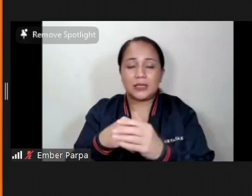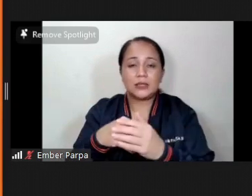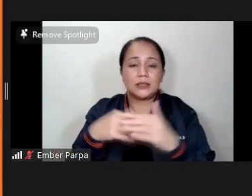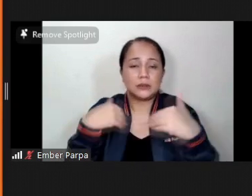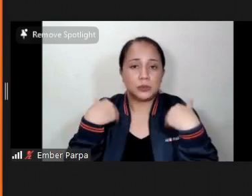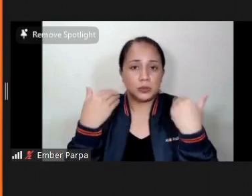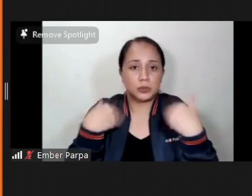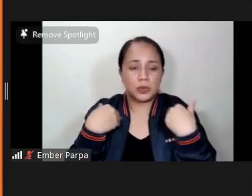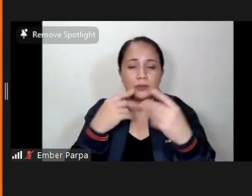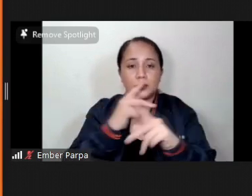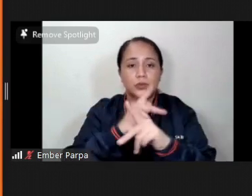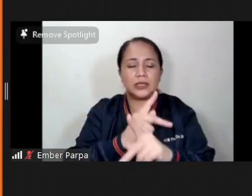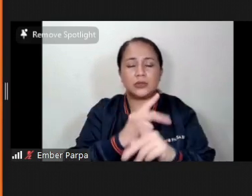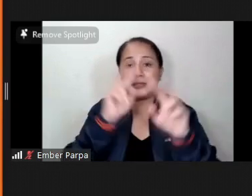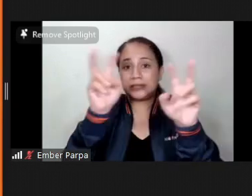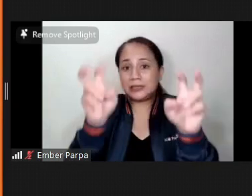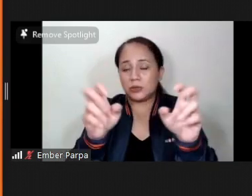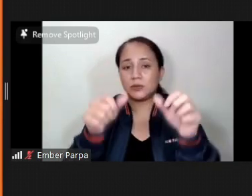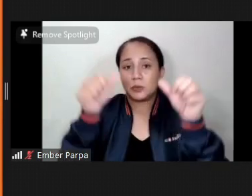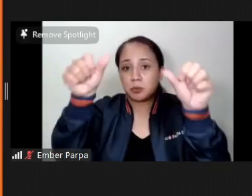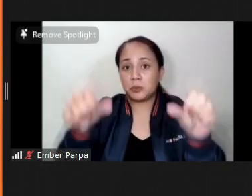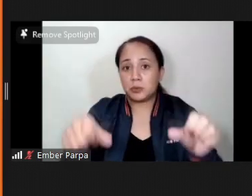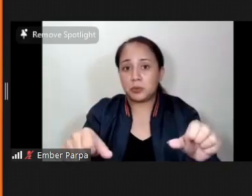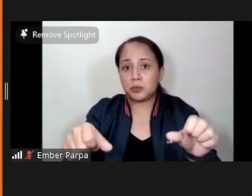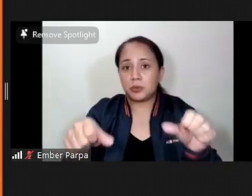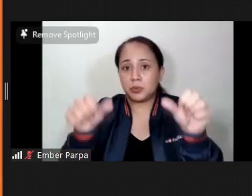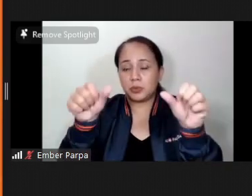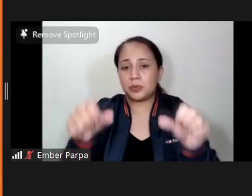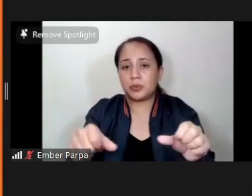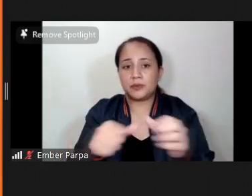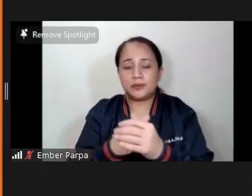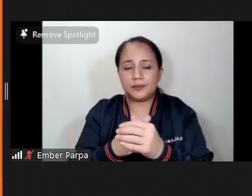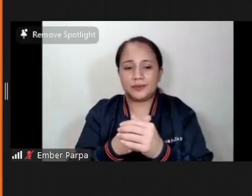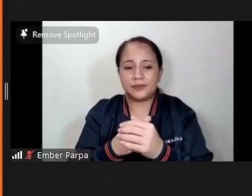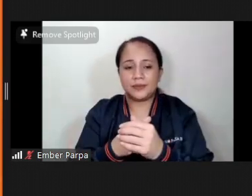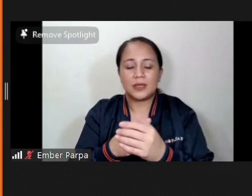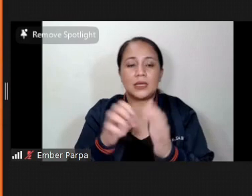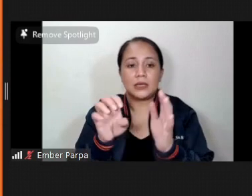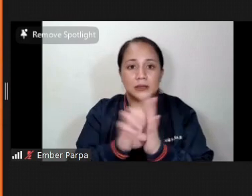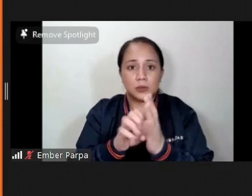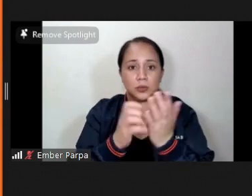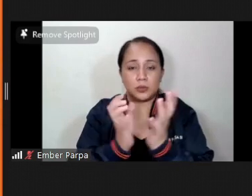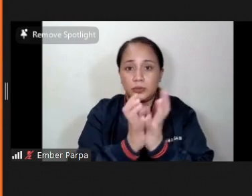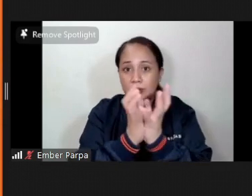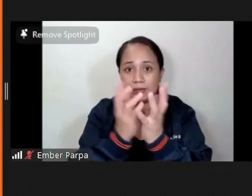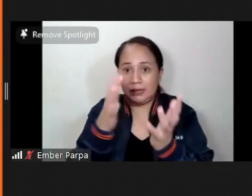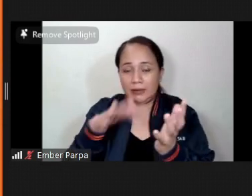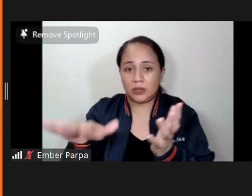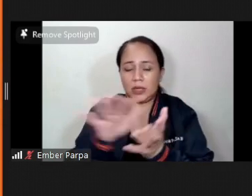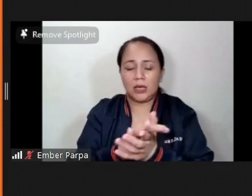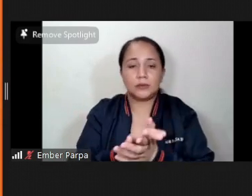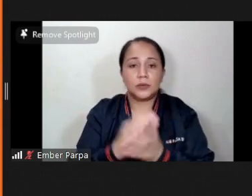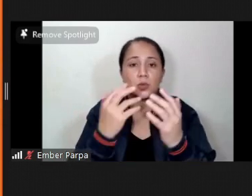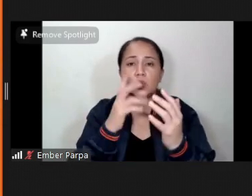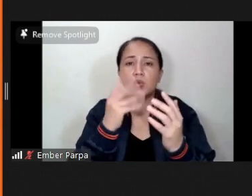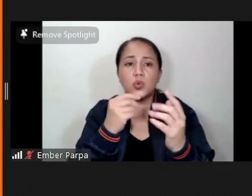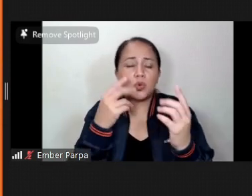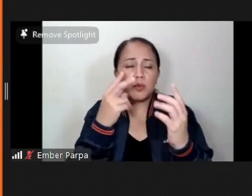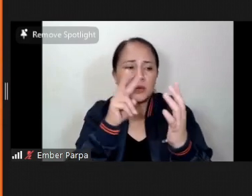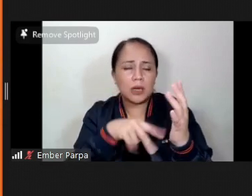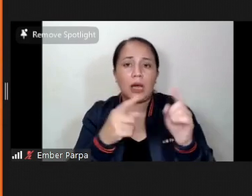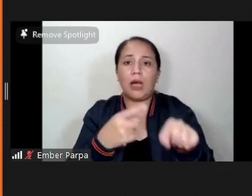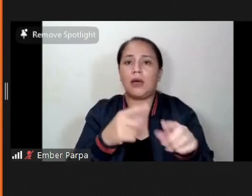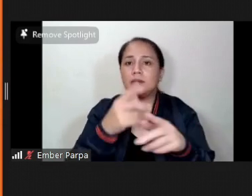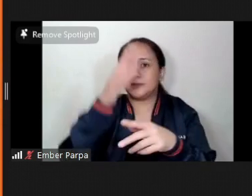on protection issues to be posted in conspicuous community spaces. Pagdating naman po sa target audience, andyan po ang parents and